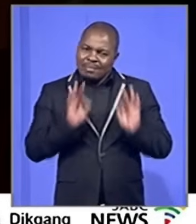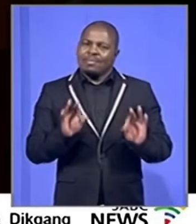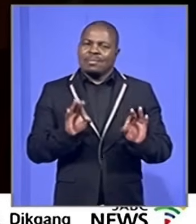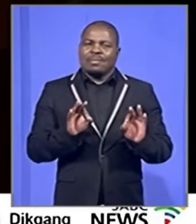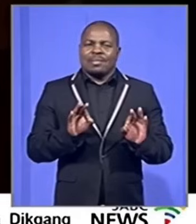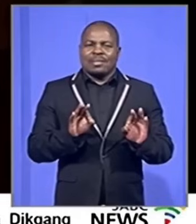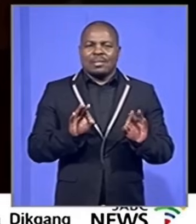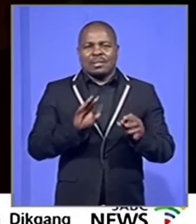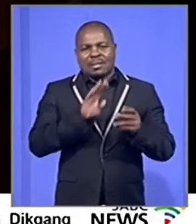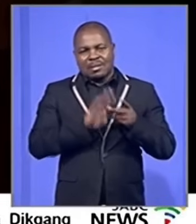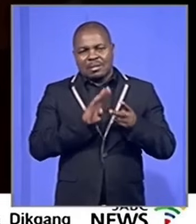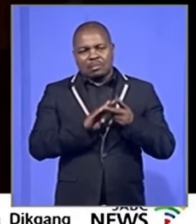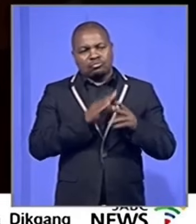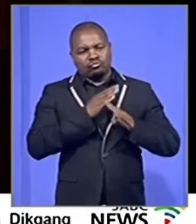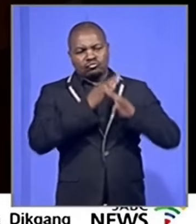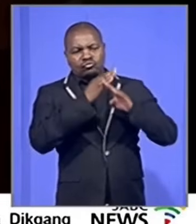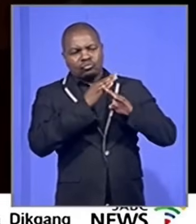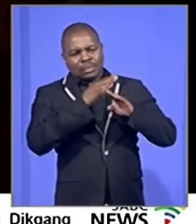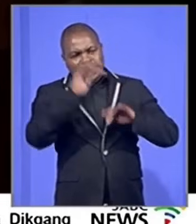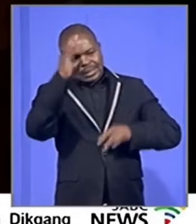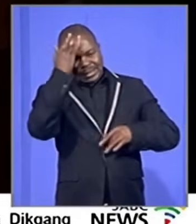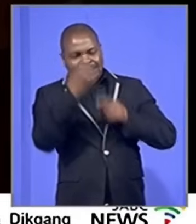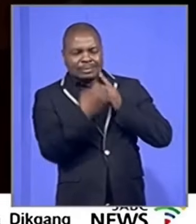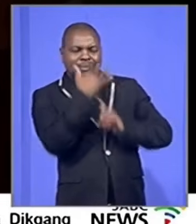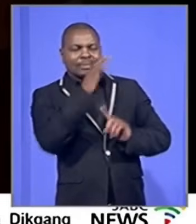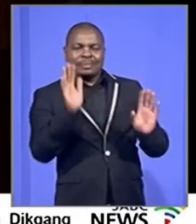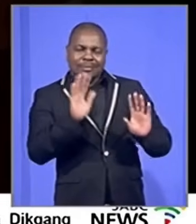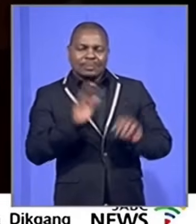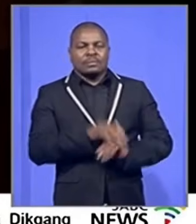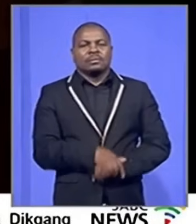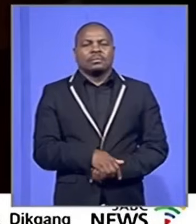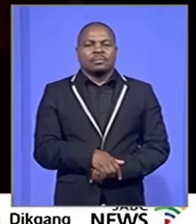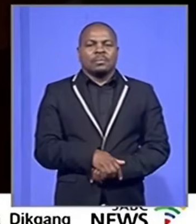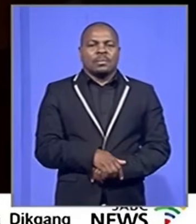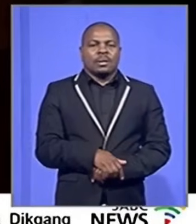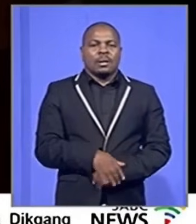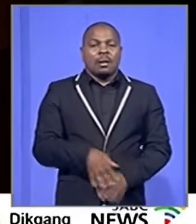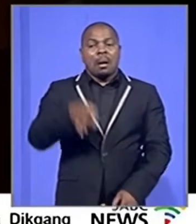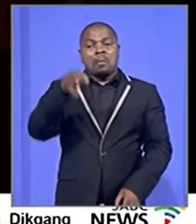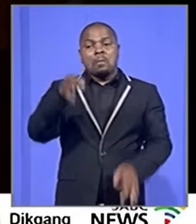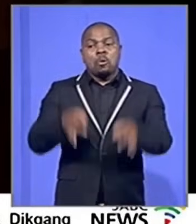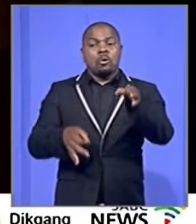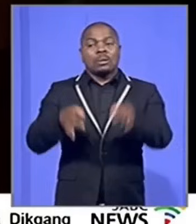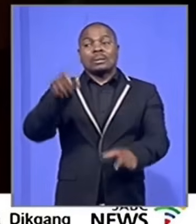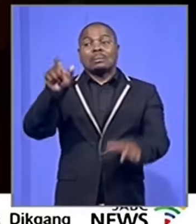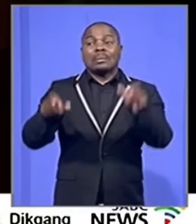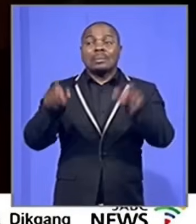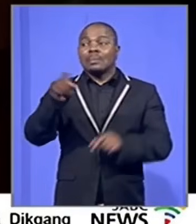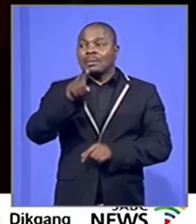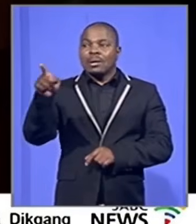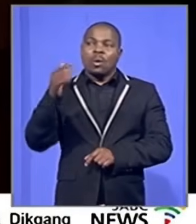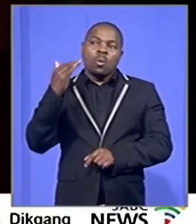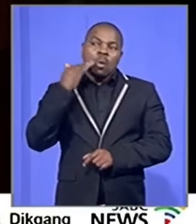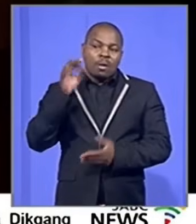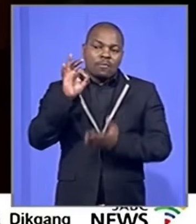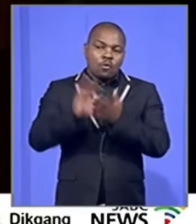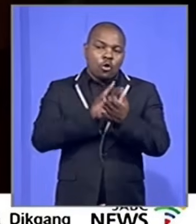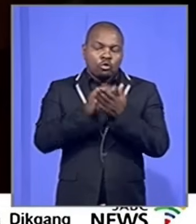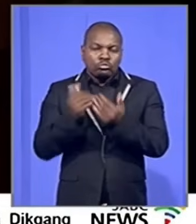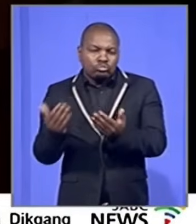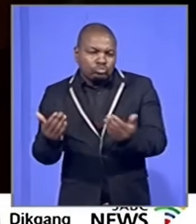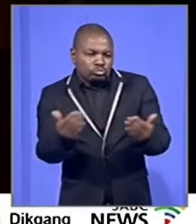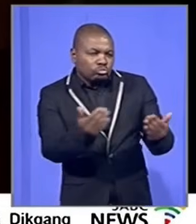ba seke ba fetela ke yona twatši ya HIV. Ba dipolotiki le bona ba swantse gore he ba bua tša bakgethi ba